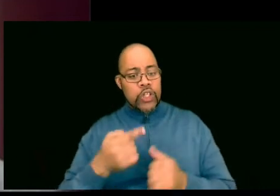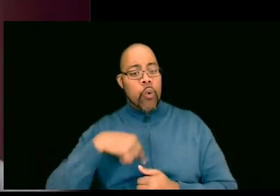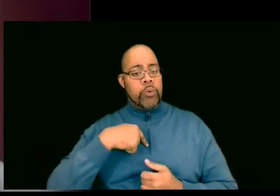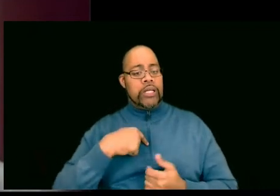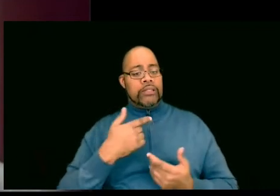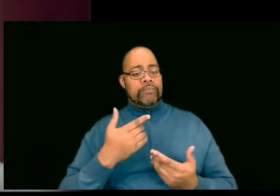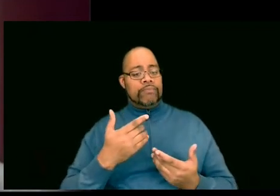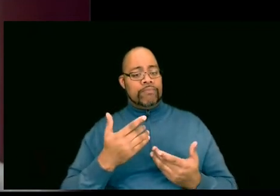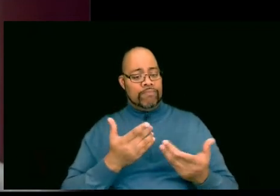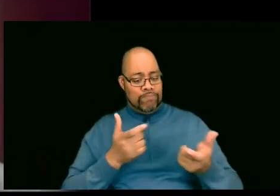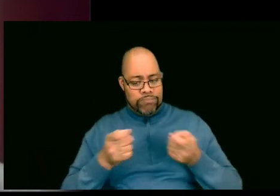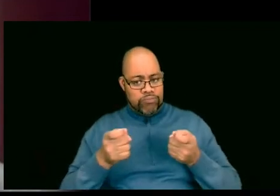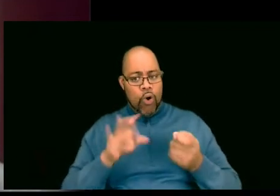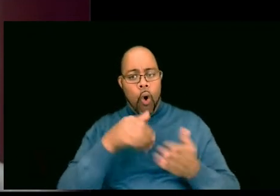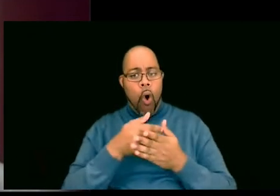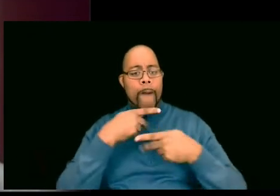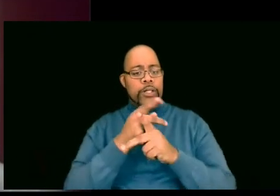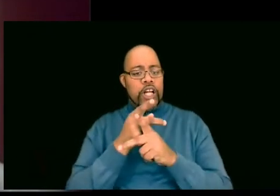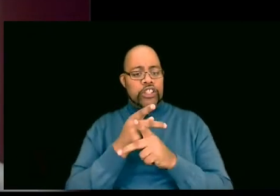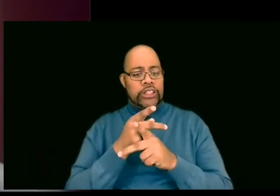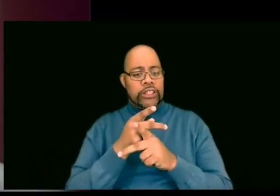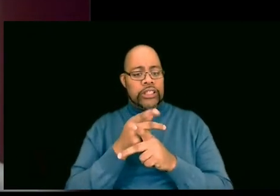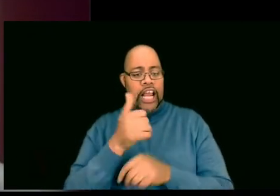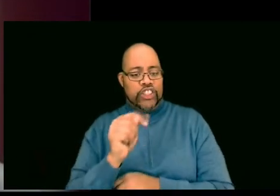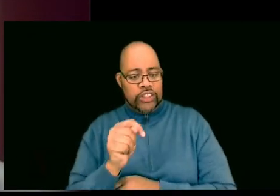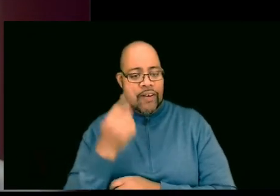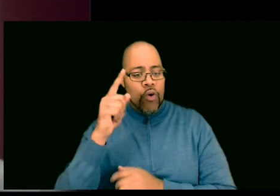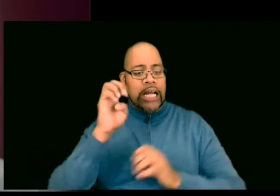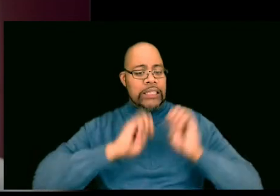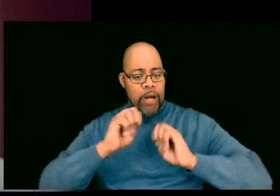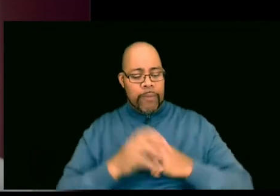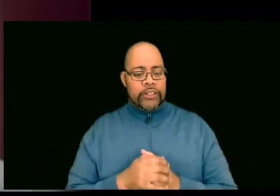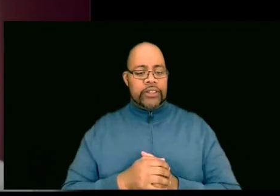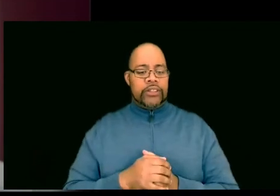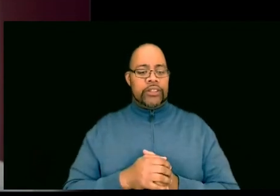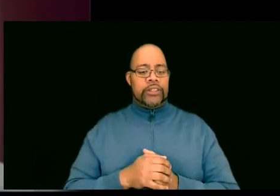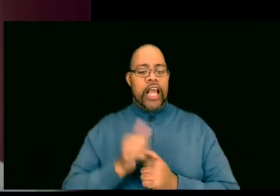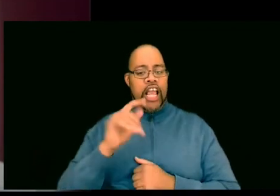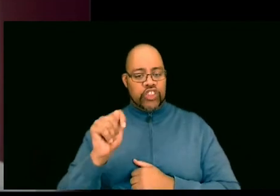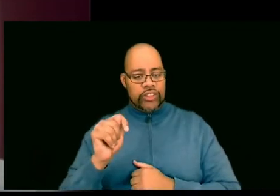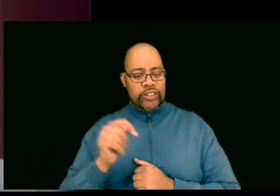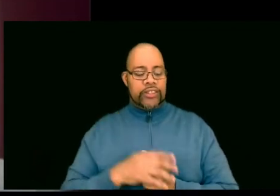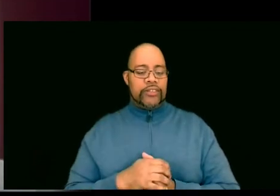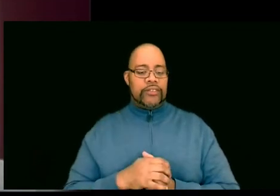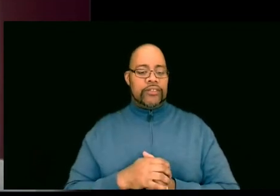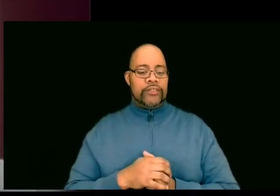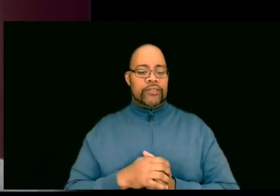investigation, where we handled all production aging for an experimental